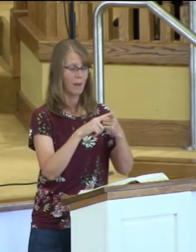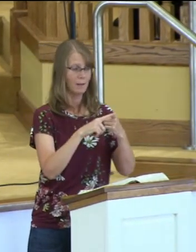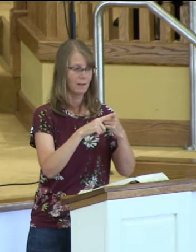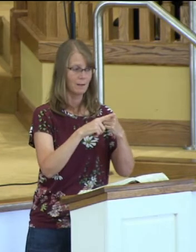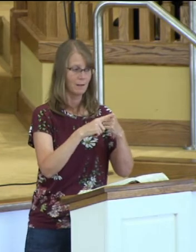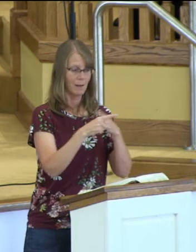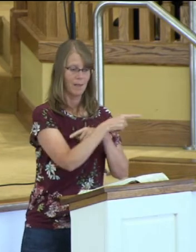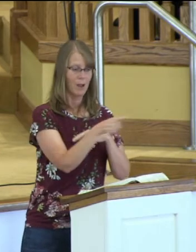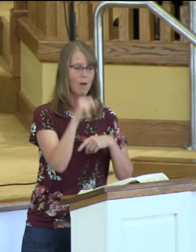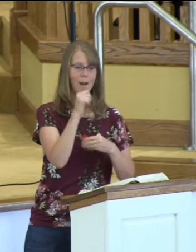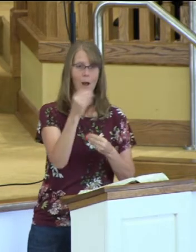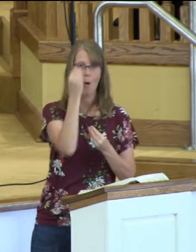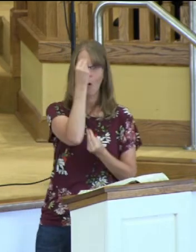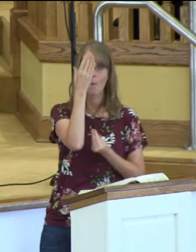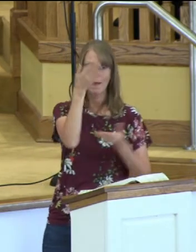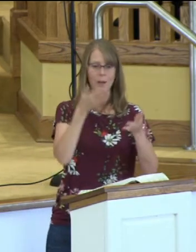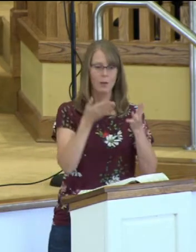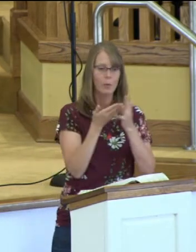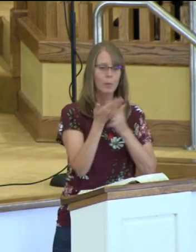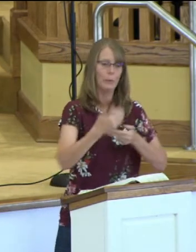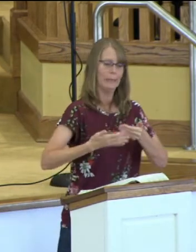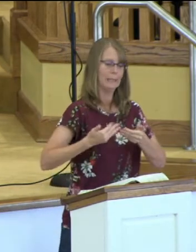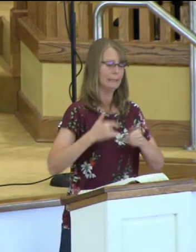in the easy time.